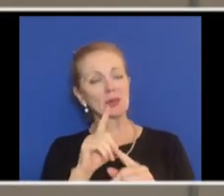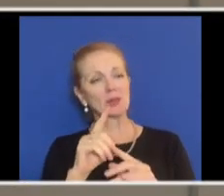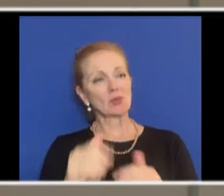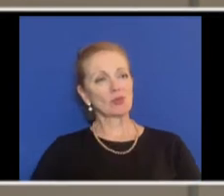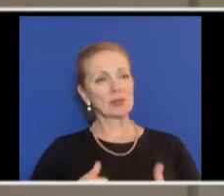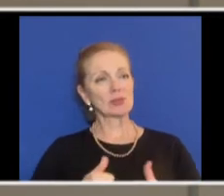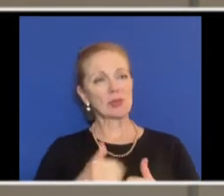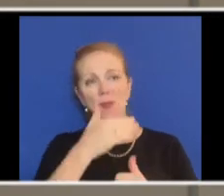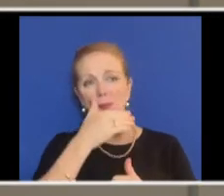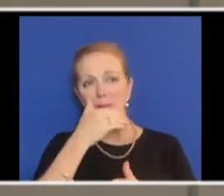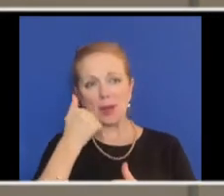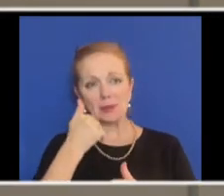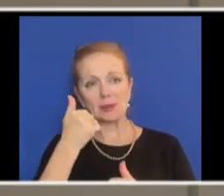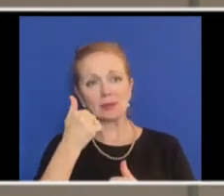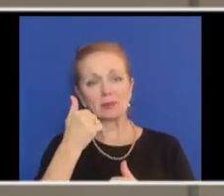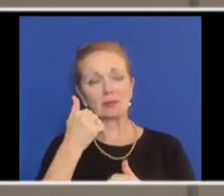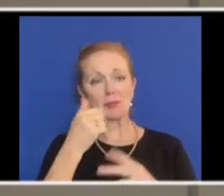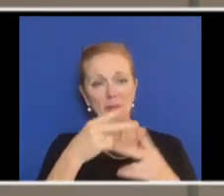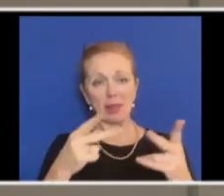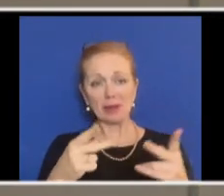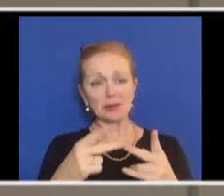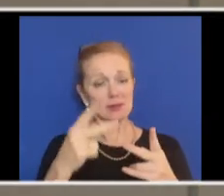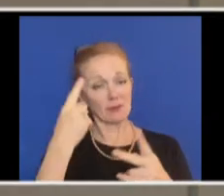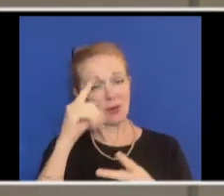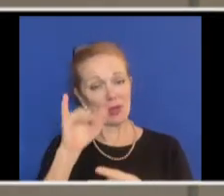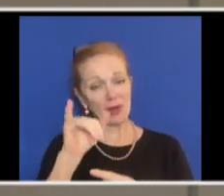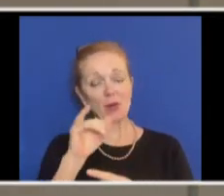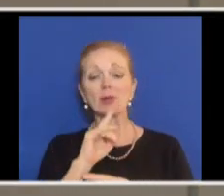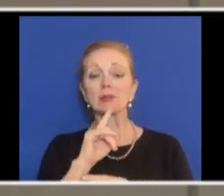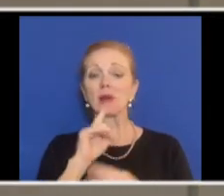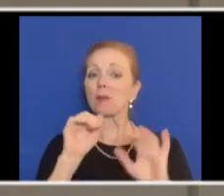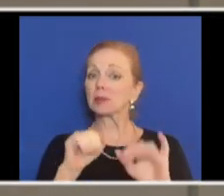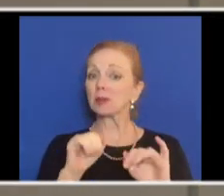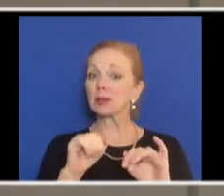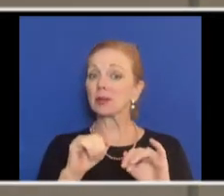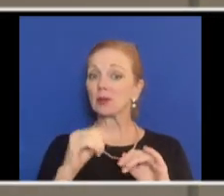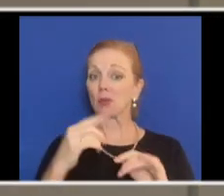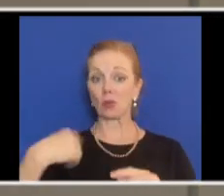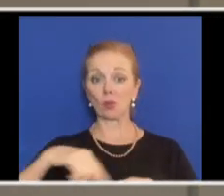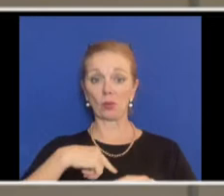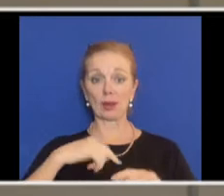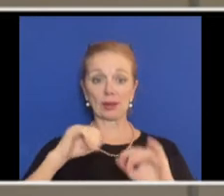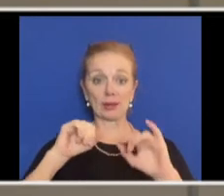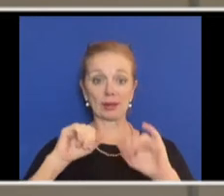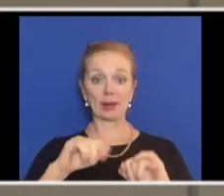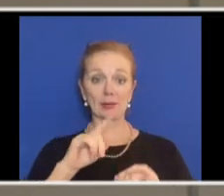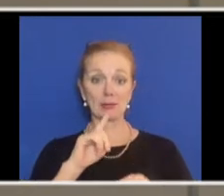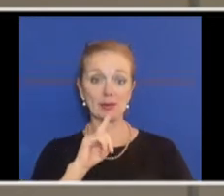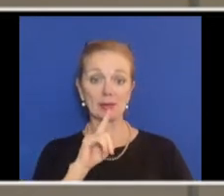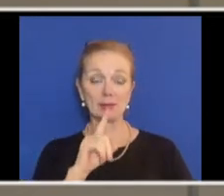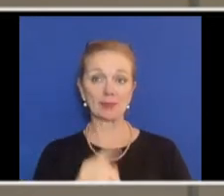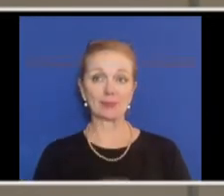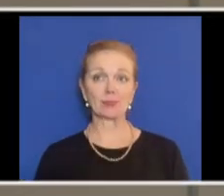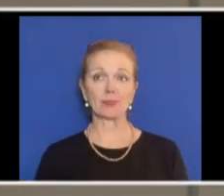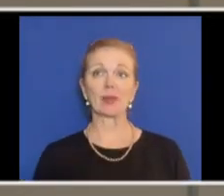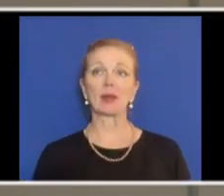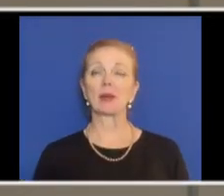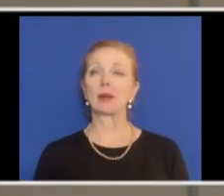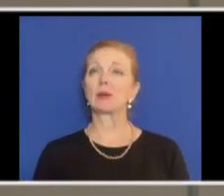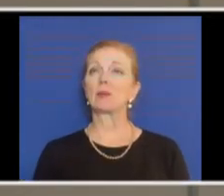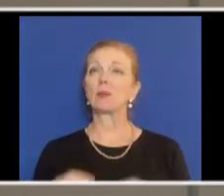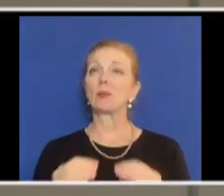the best place for it and is there a possibility that we can be more